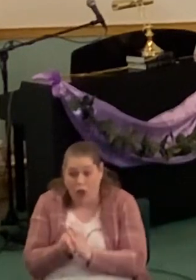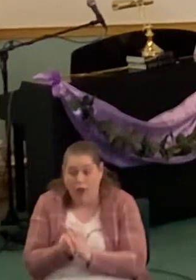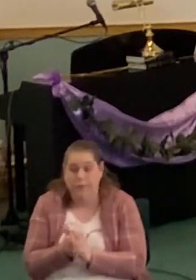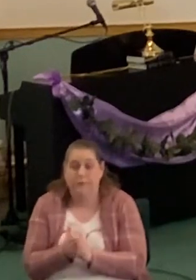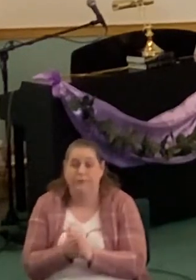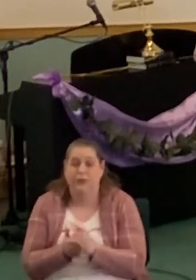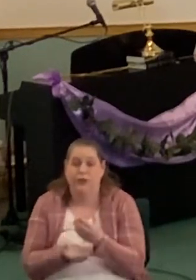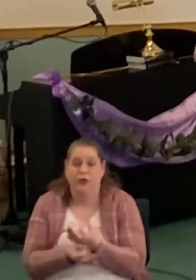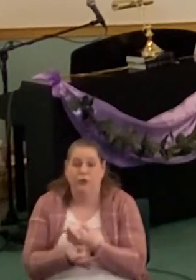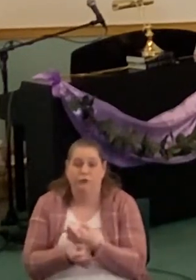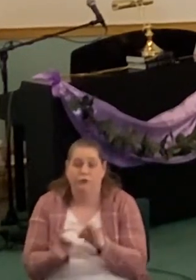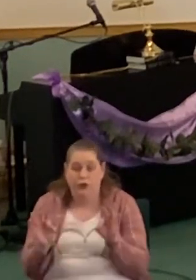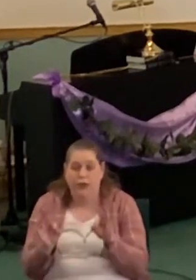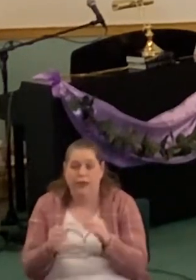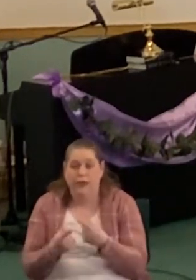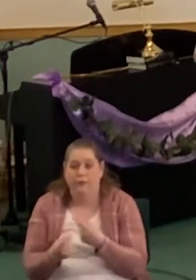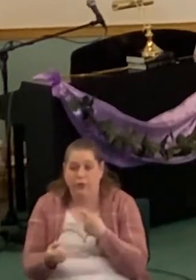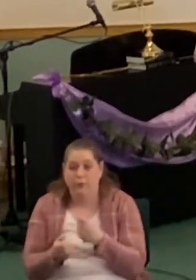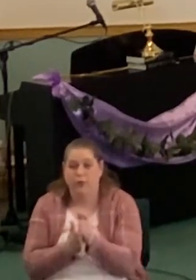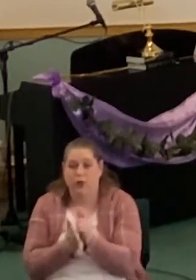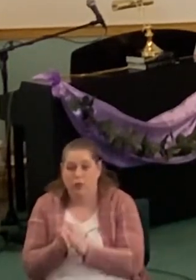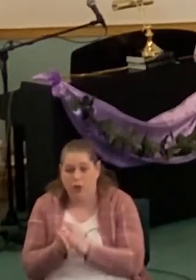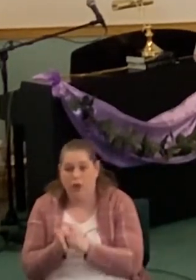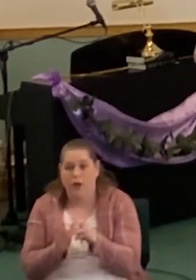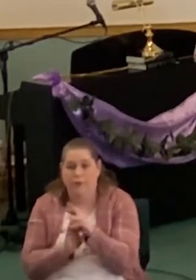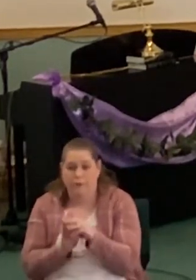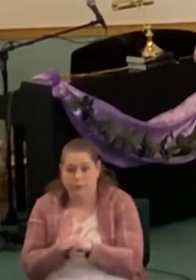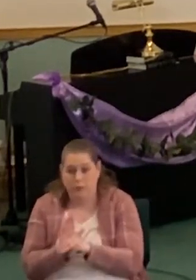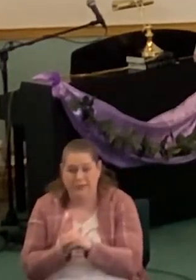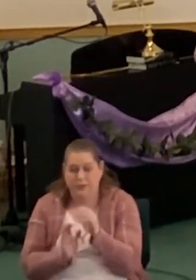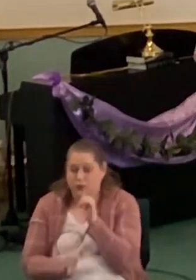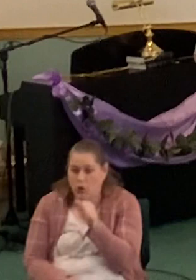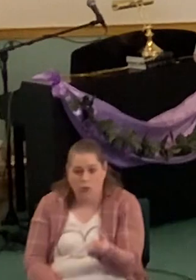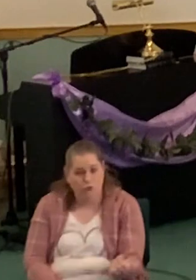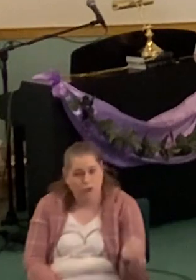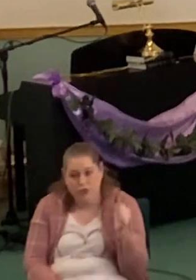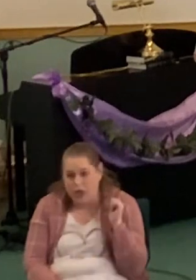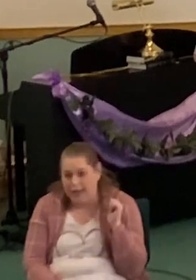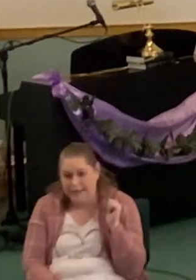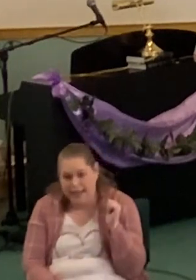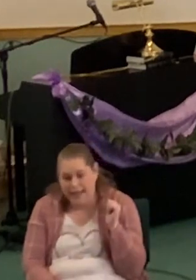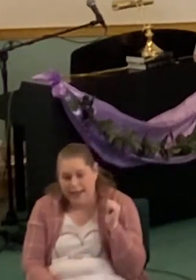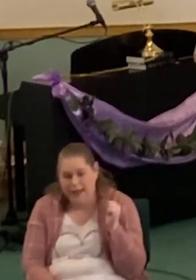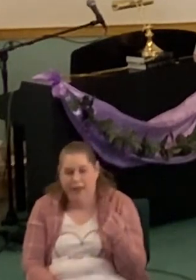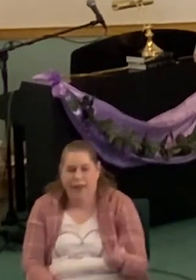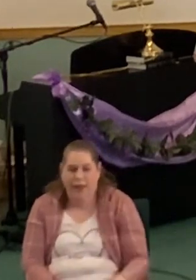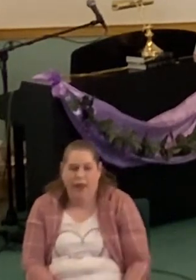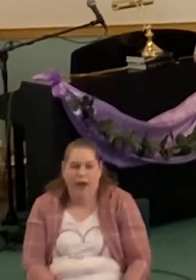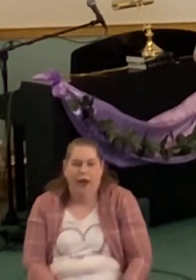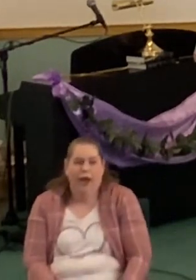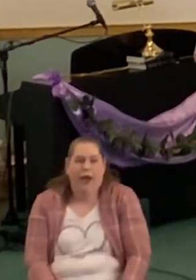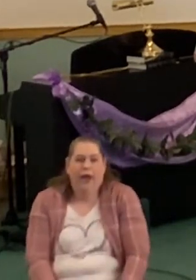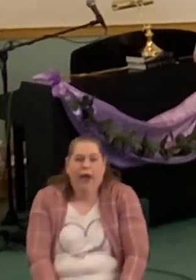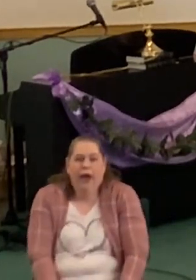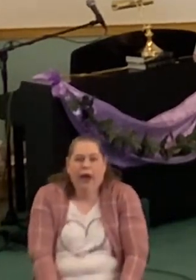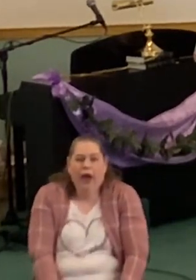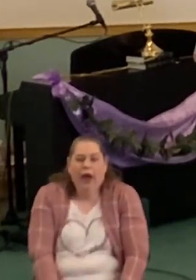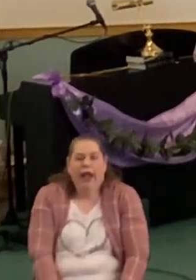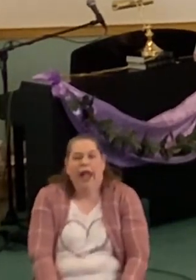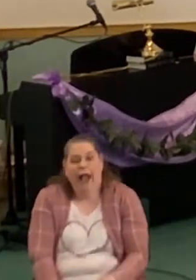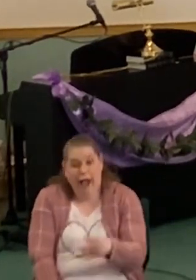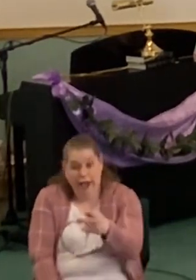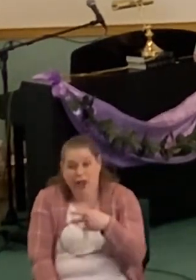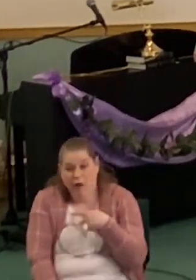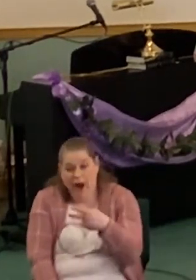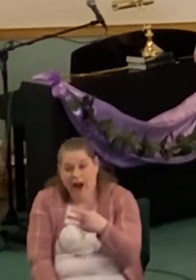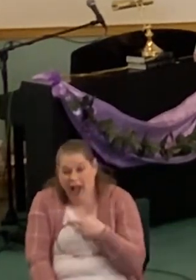the law of Moses. Don't reject it. And the meaning there for us is that you and I, we're part of